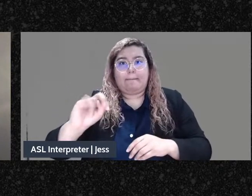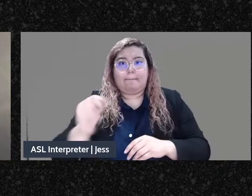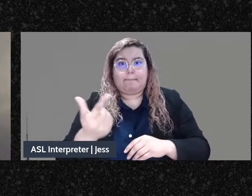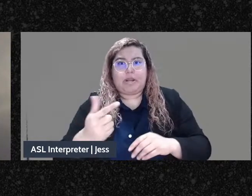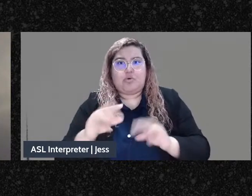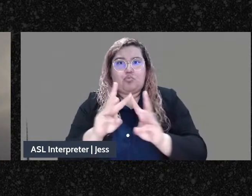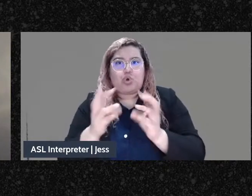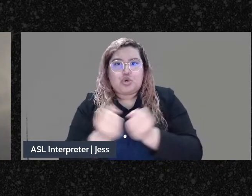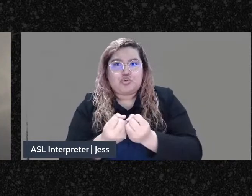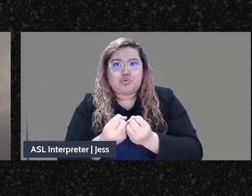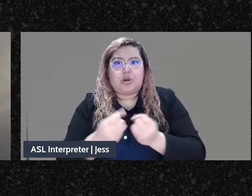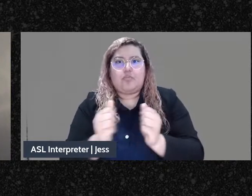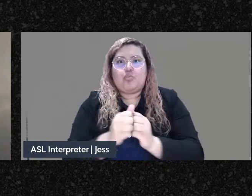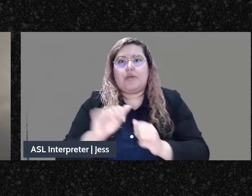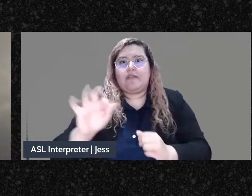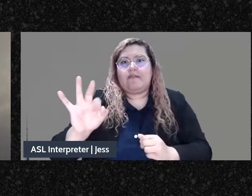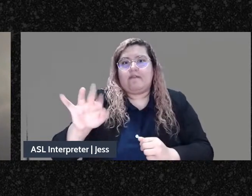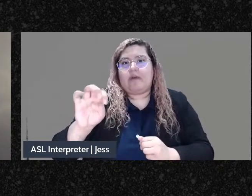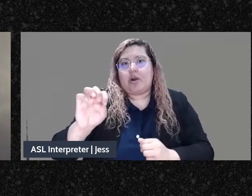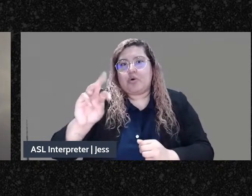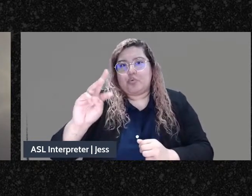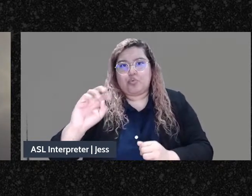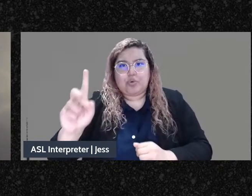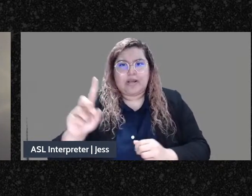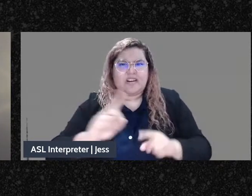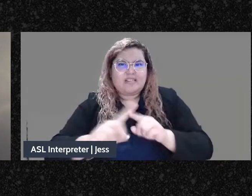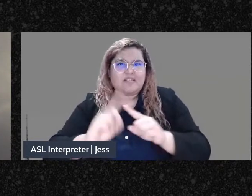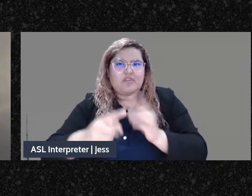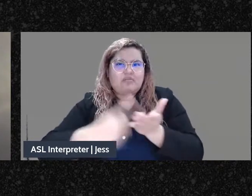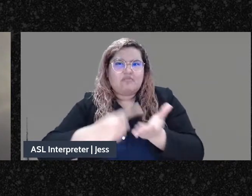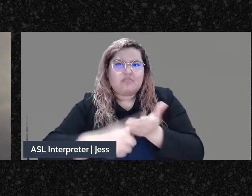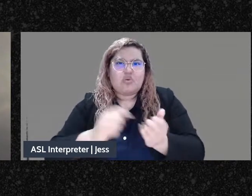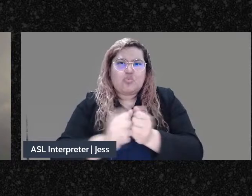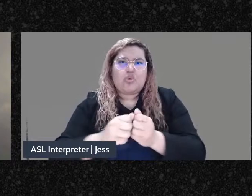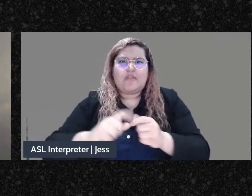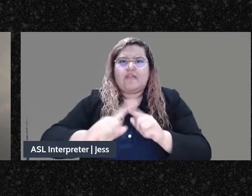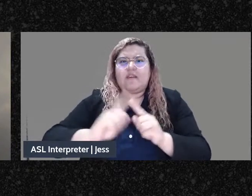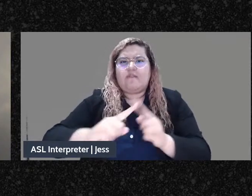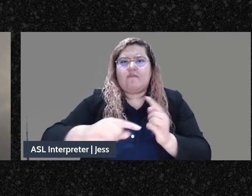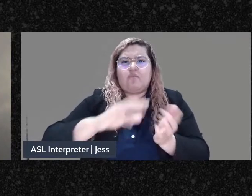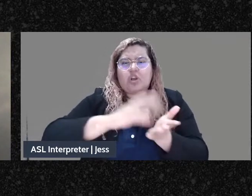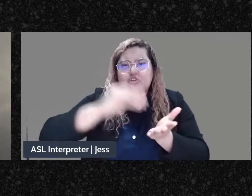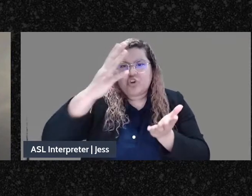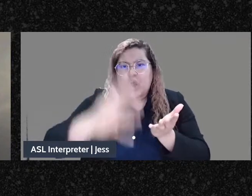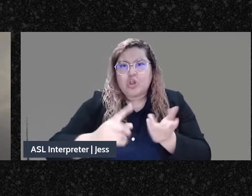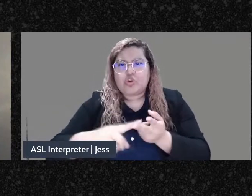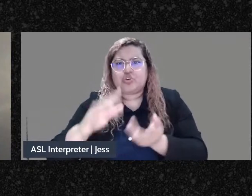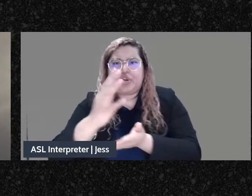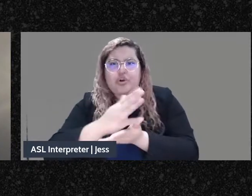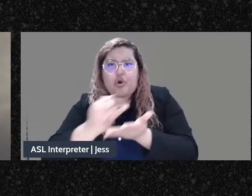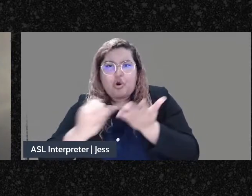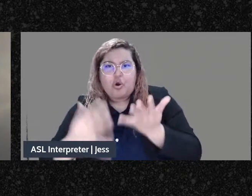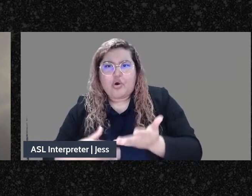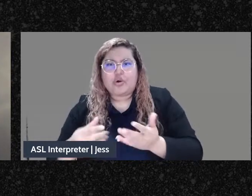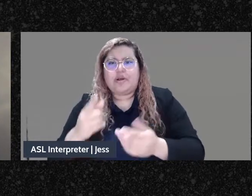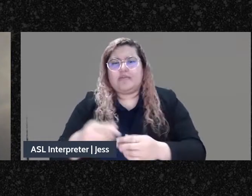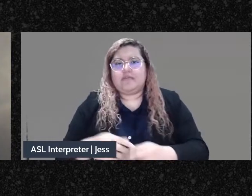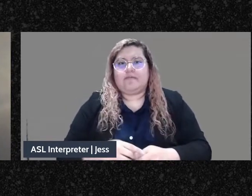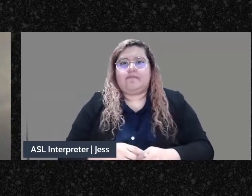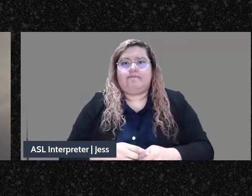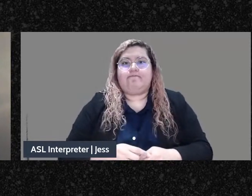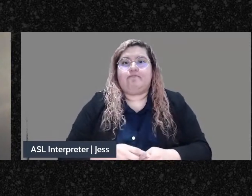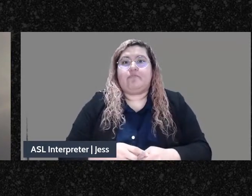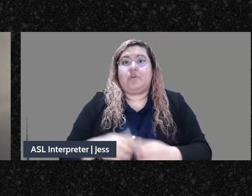Mad Blackness and the Art of Madness. Later in April, we'll be hosting another event in partnership with Seattle